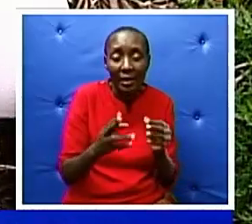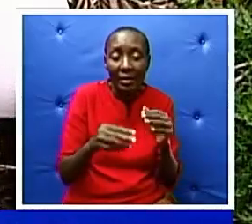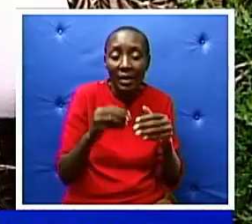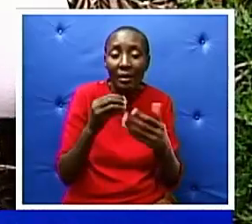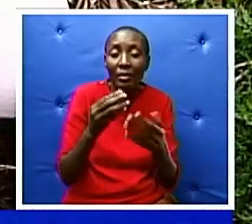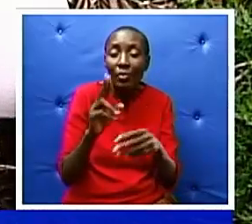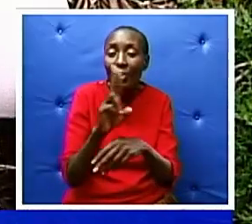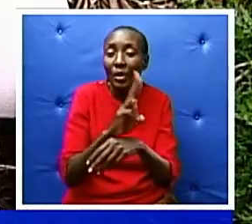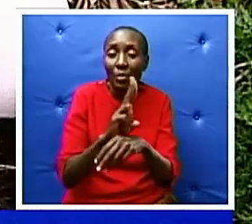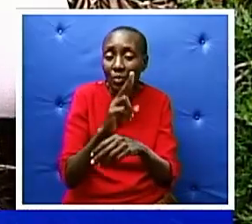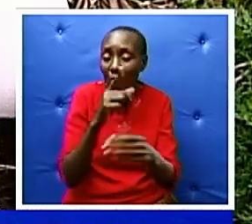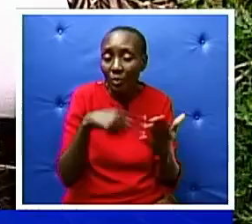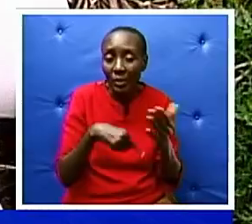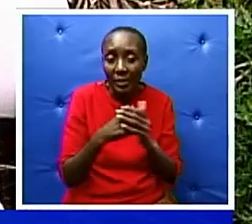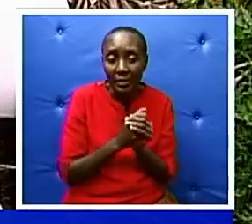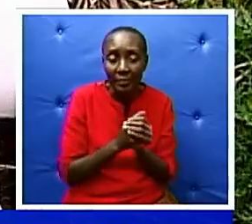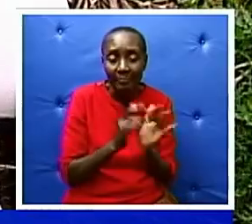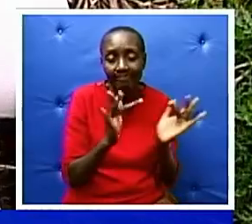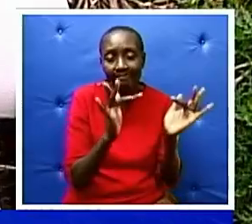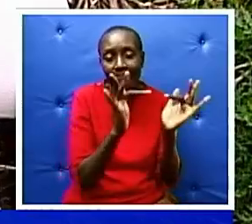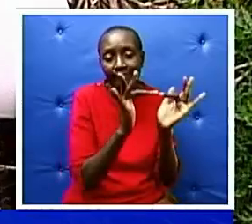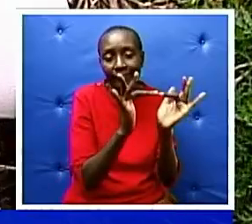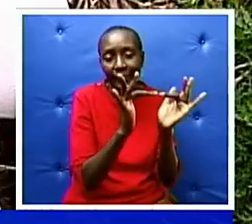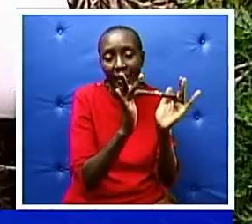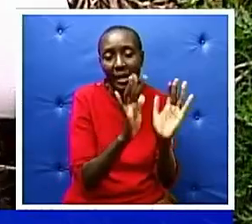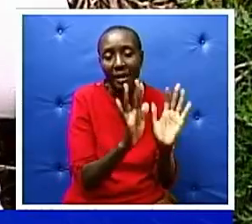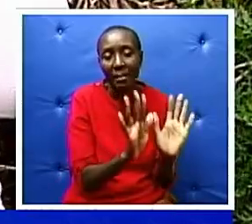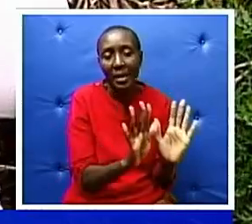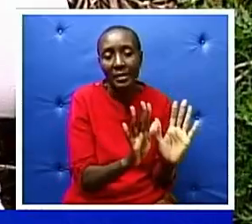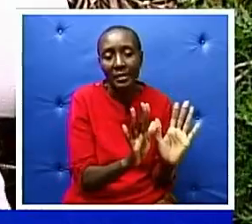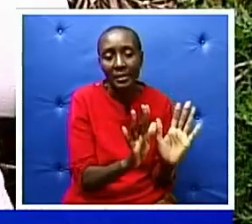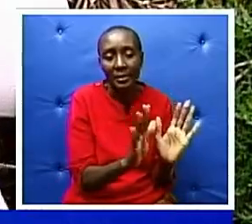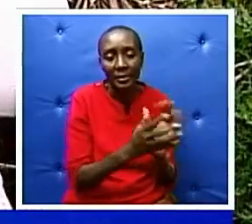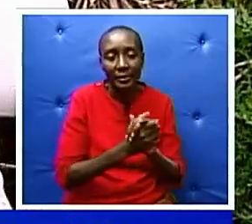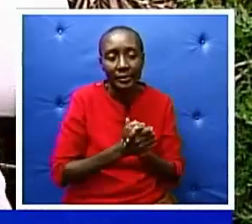through online platforms and mm-hmm. all that.